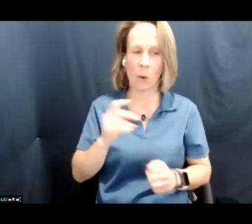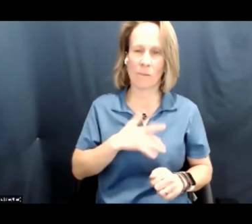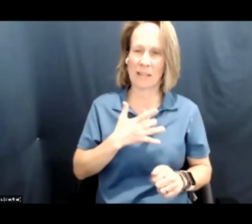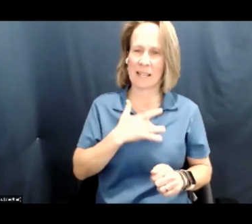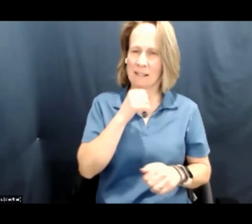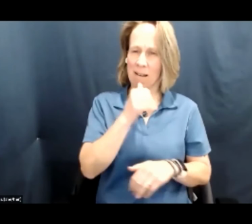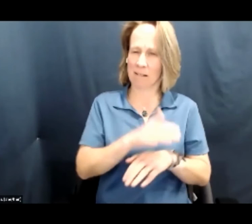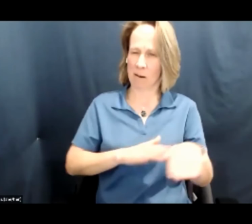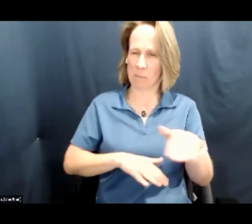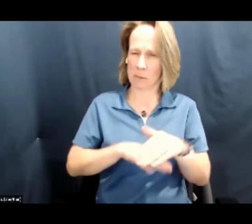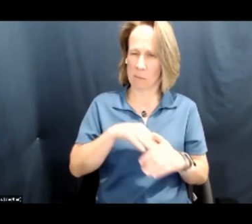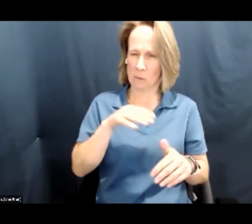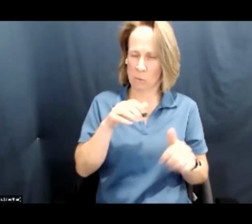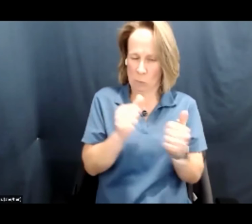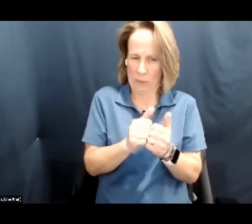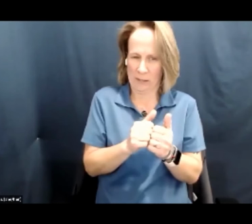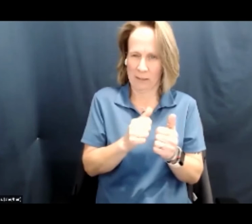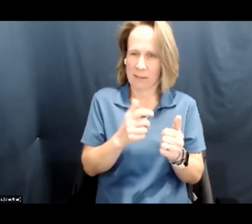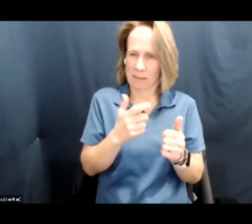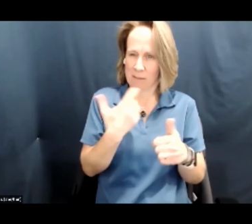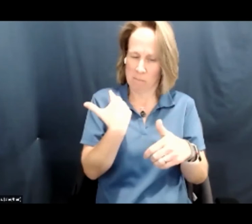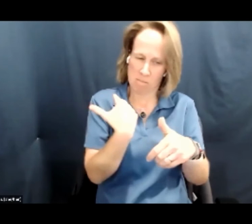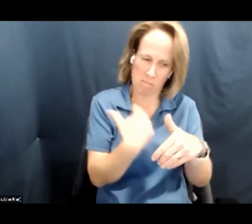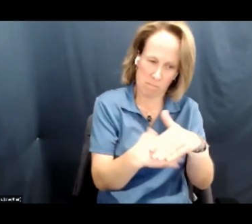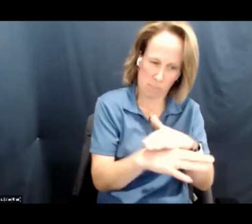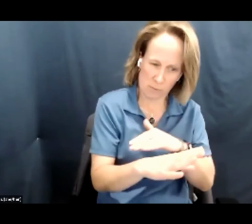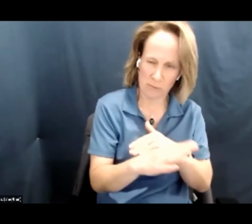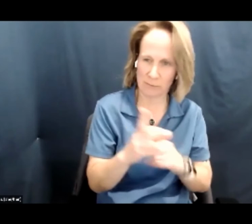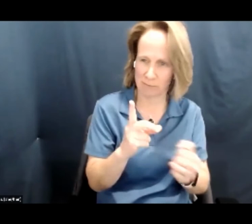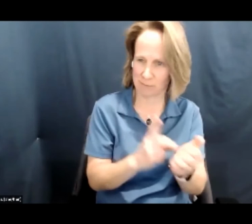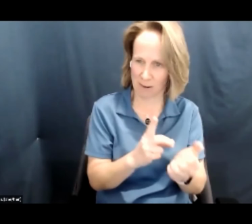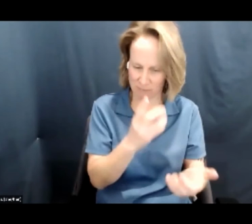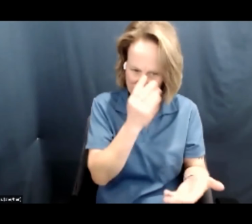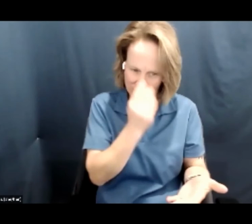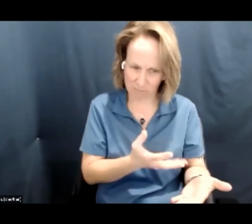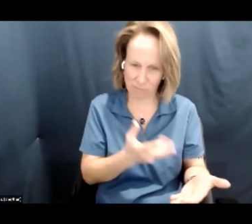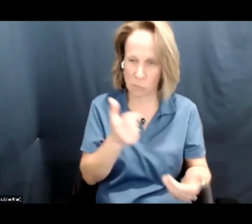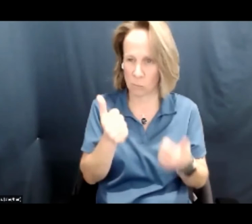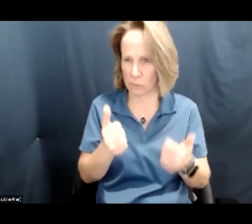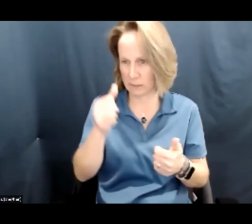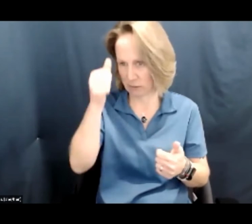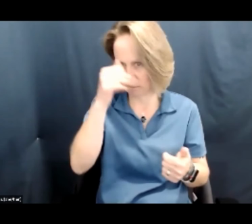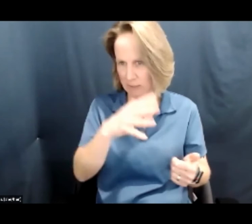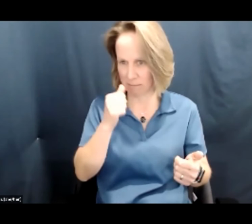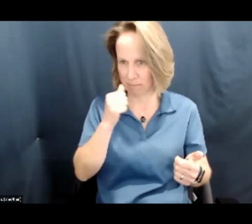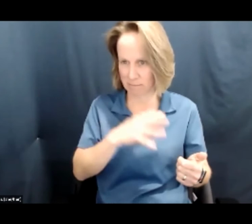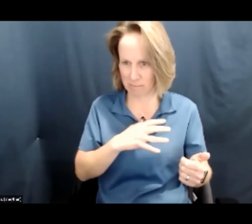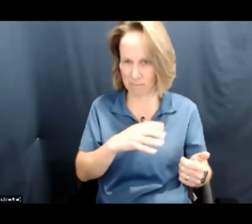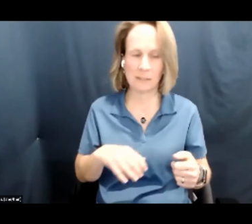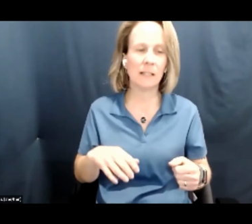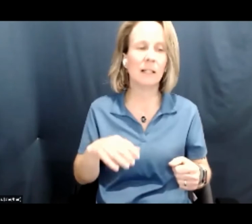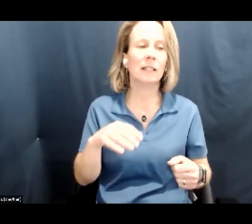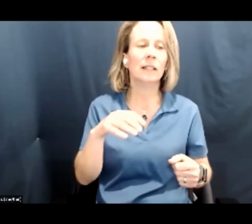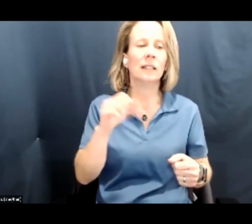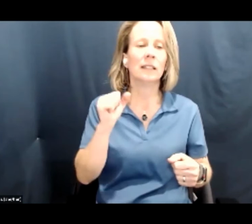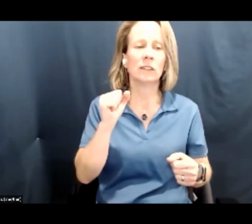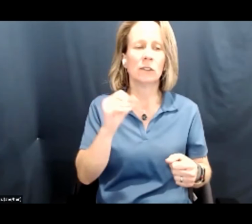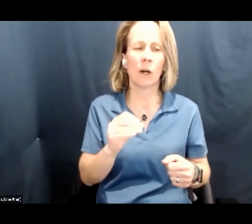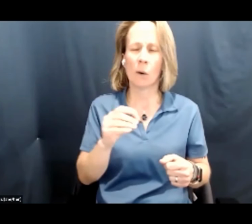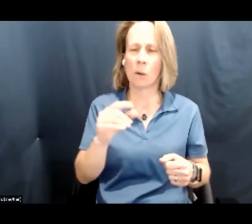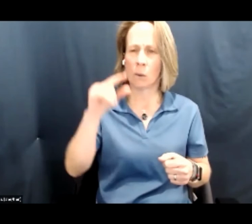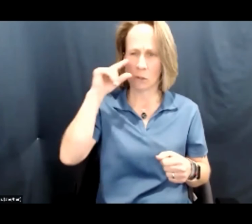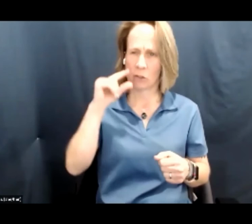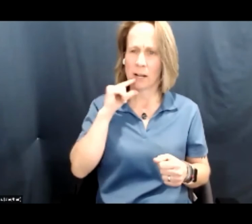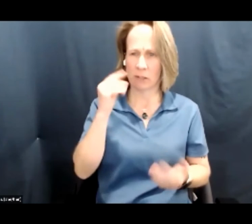their sex assigned at birth. And so what are some ways that gender dysphoria may come up when we're serving sexual